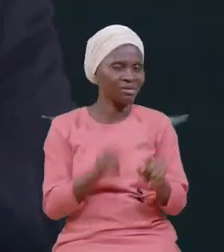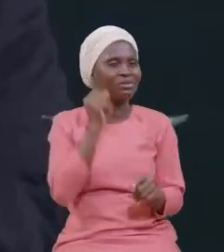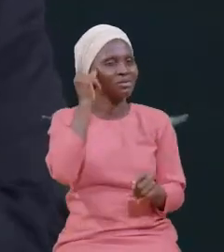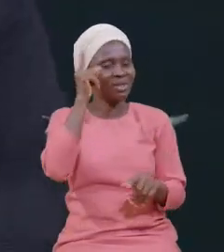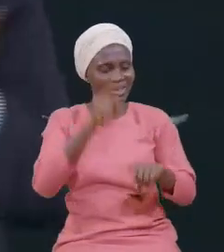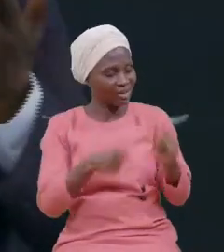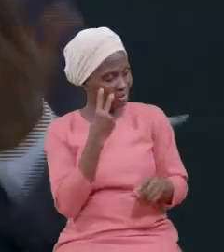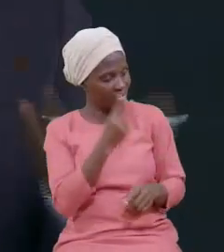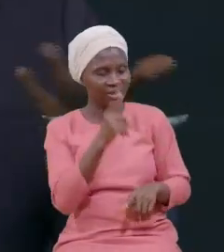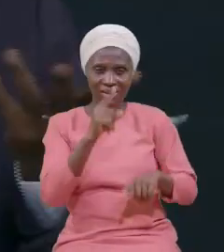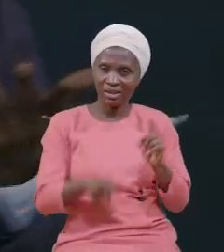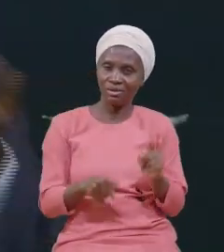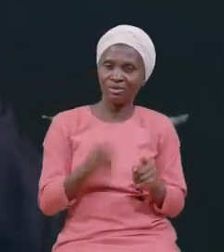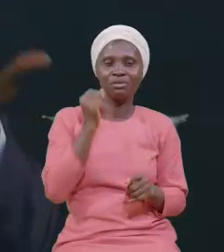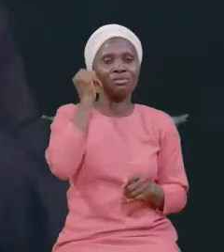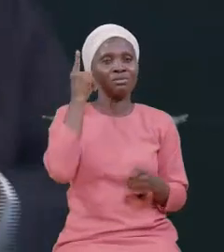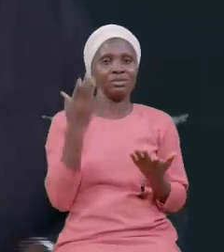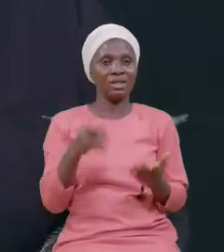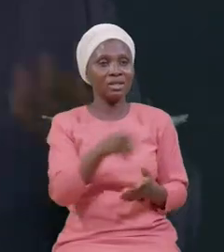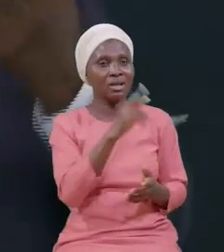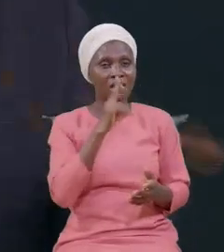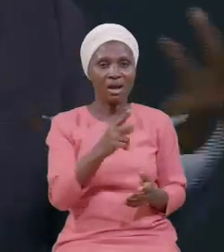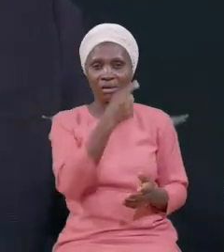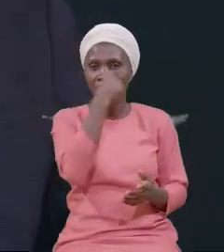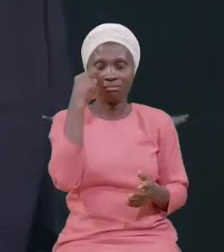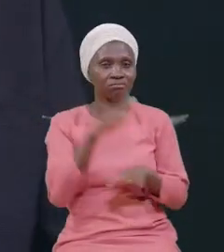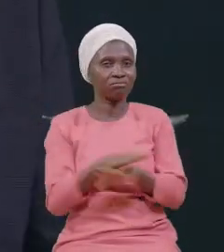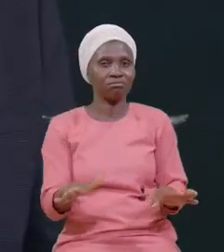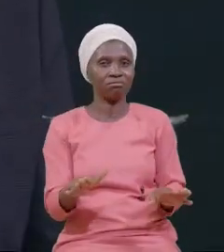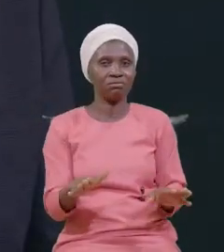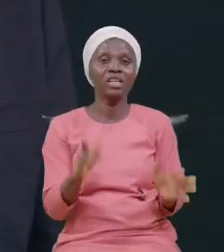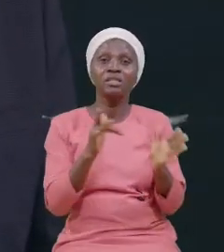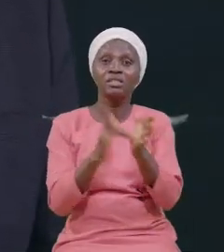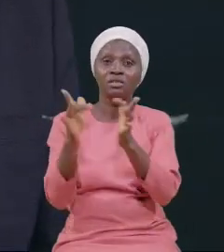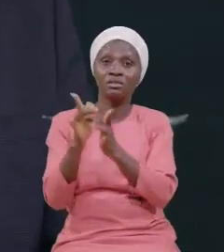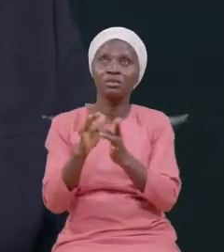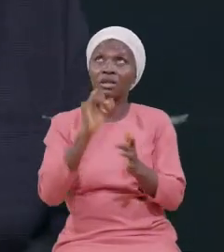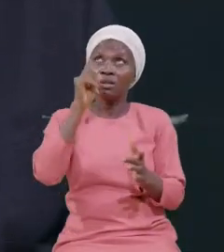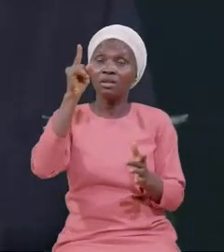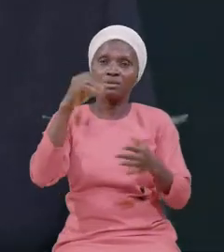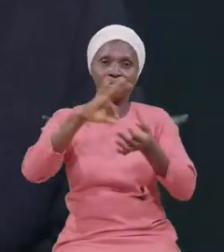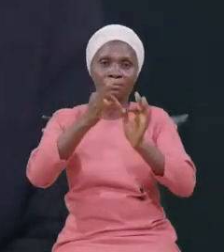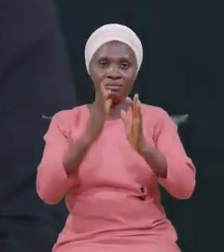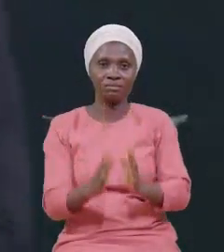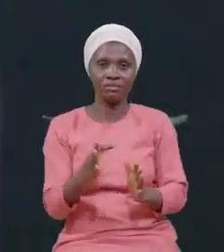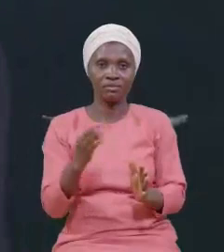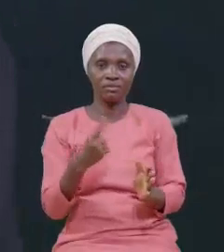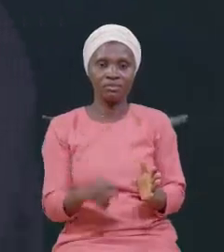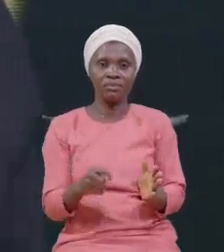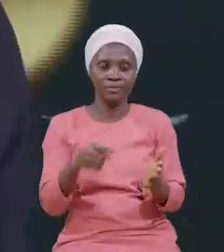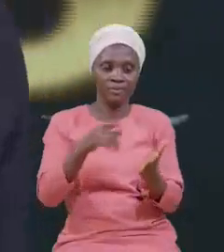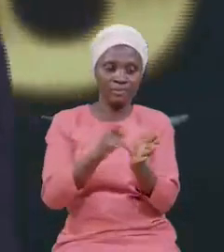perceive. Sightless. Jesus is the interpreter of scripture to the sightless.